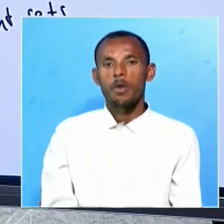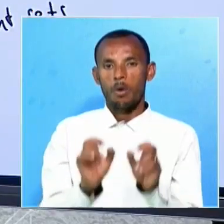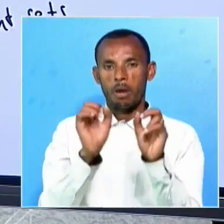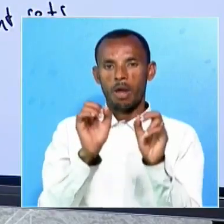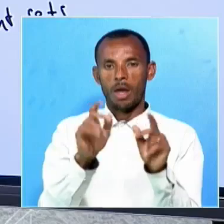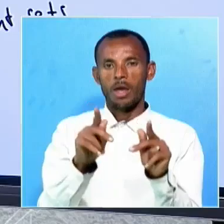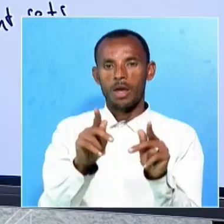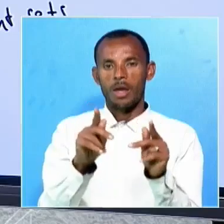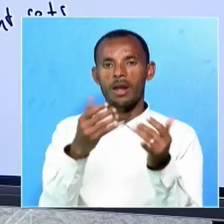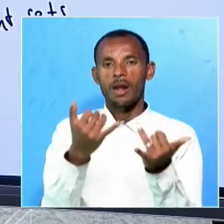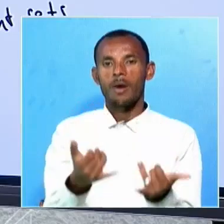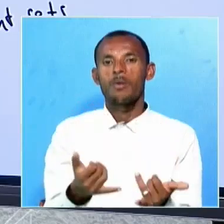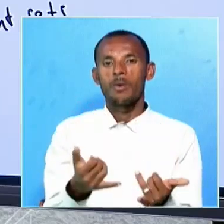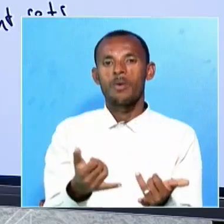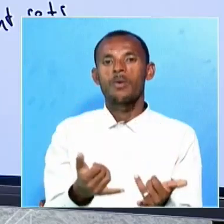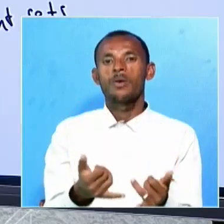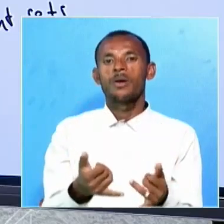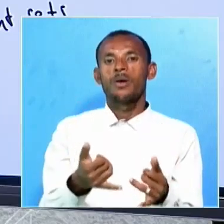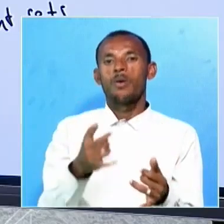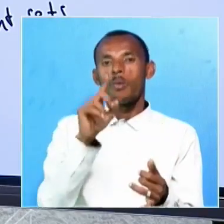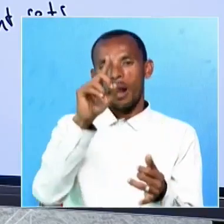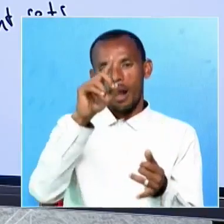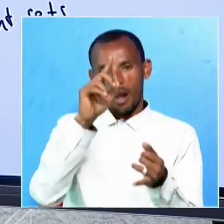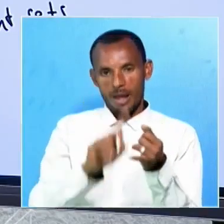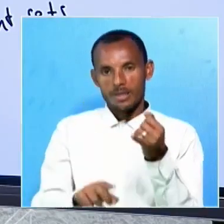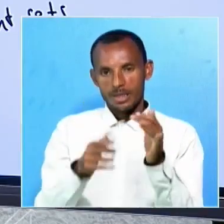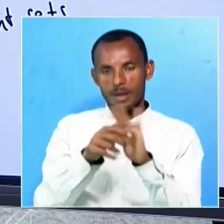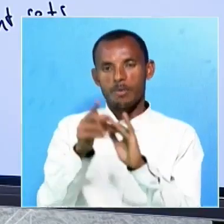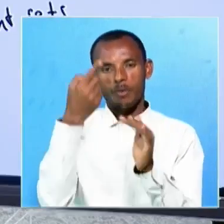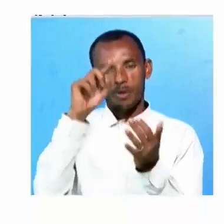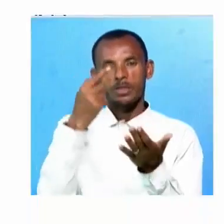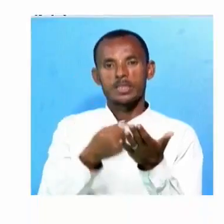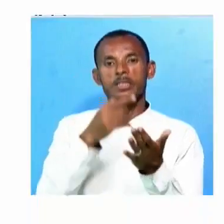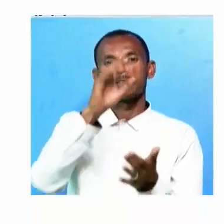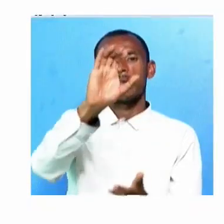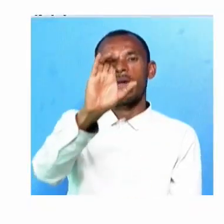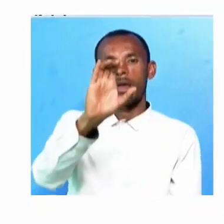Okay, now one last example for this. See,